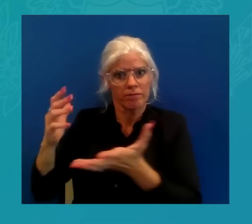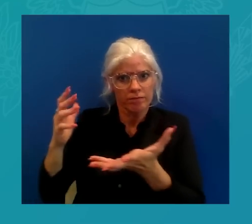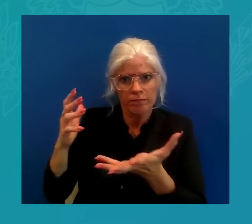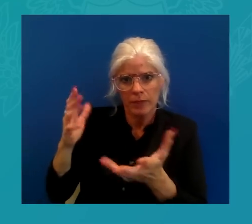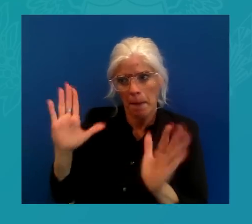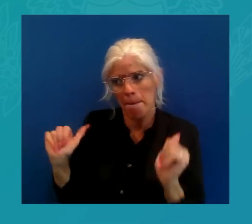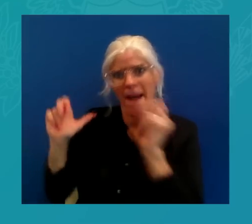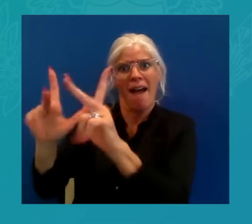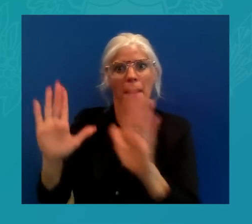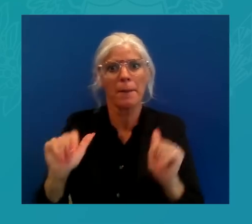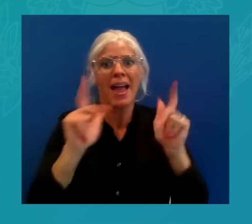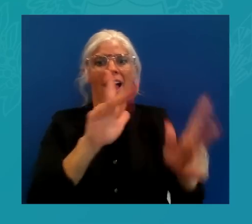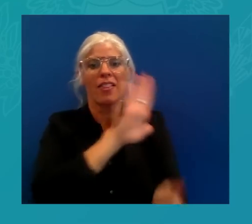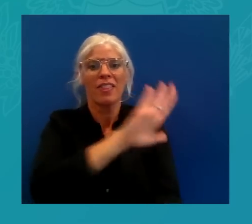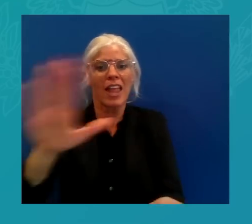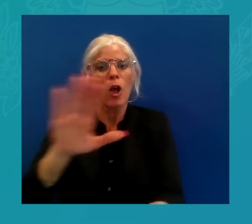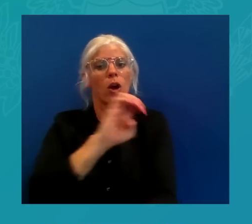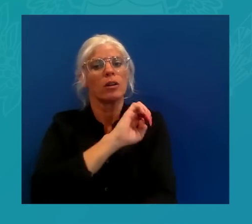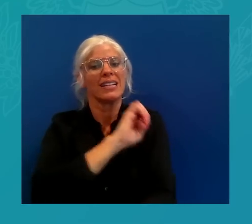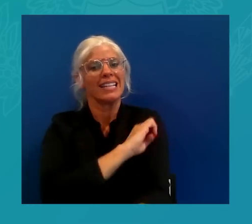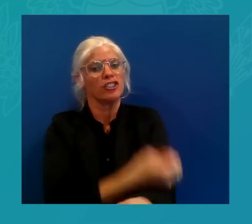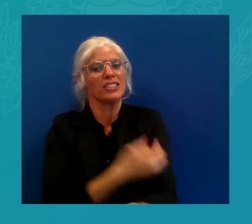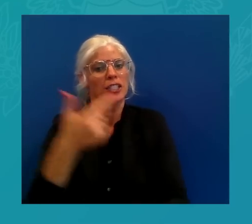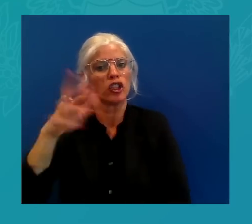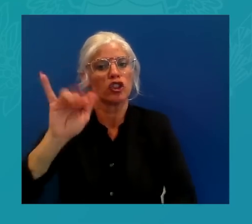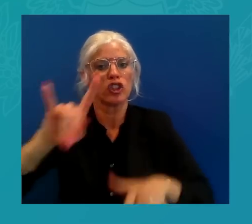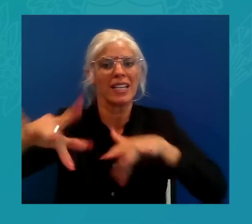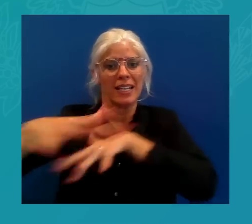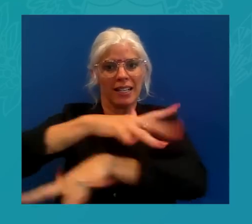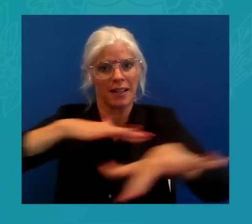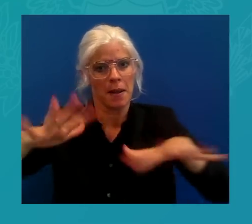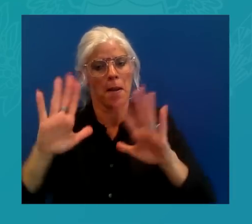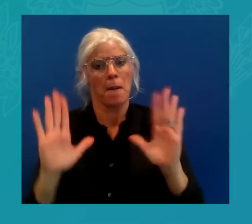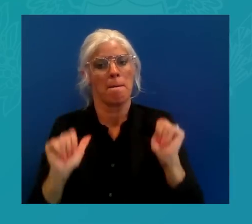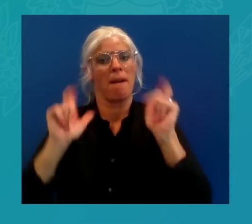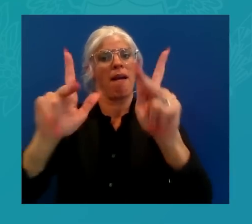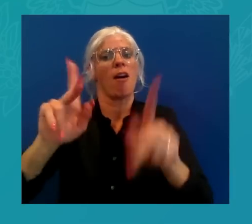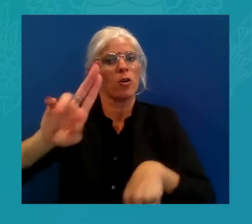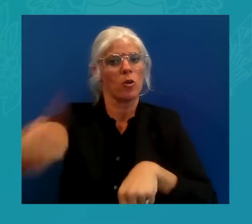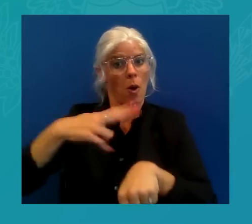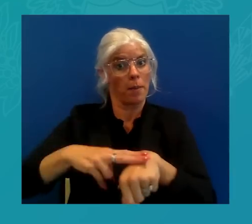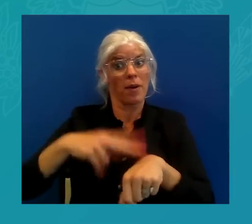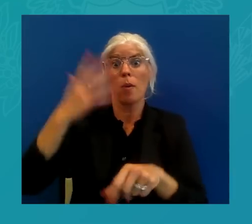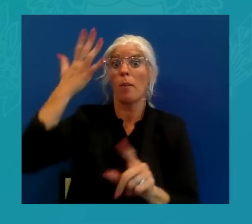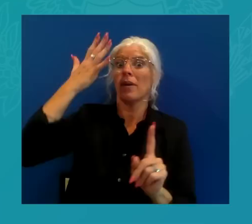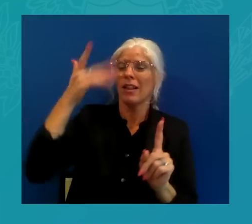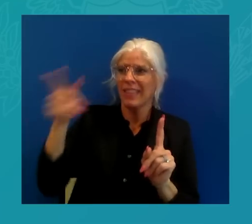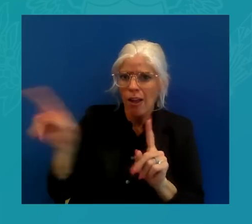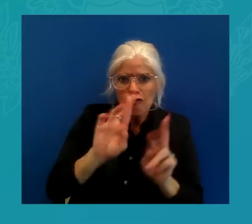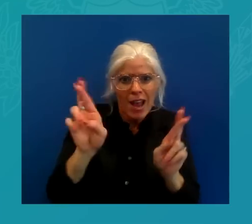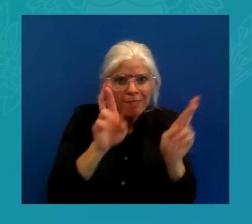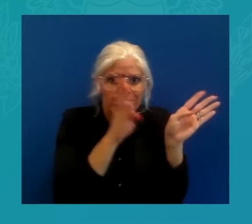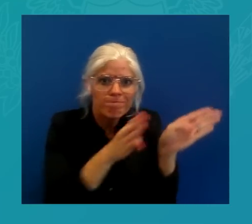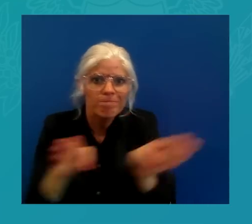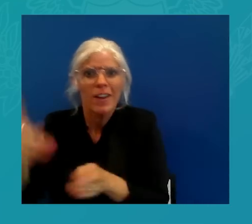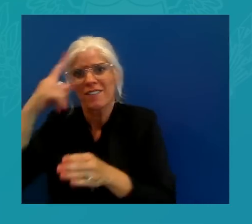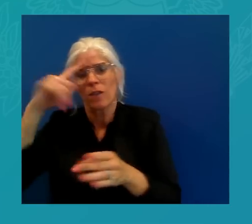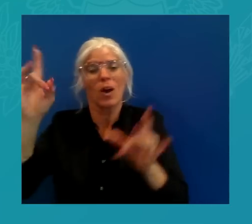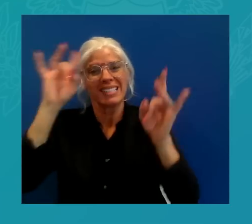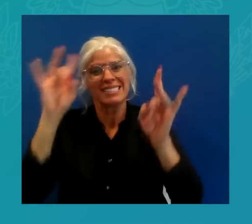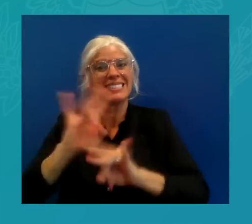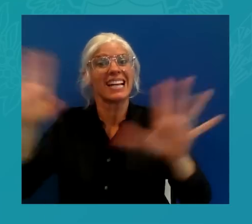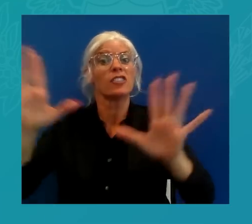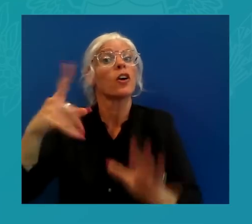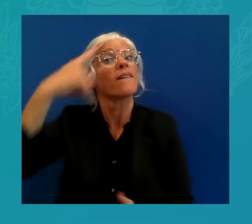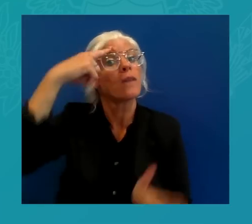together has also helped build capacity for disaster preparedness. For example, the administrator of